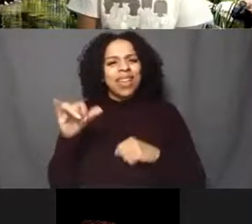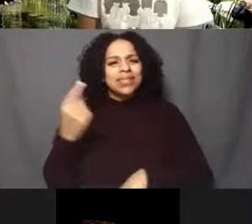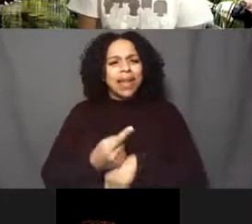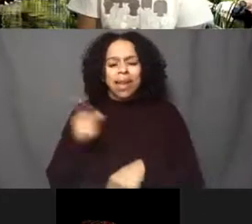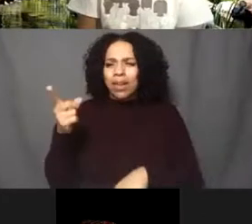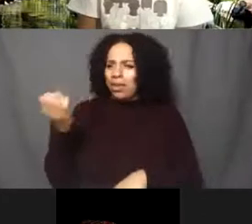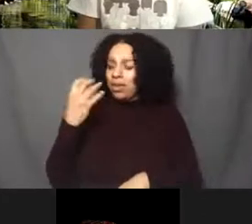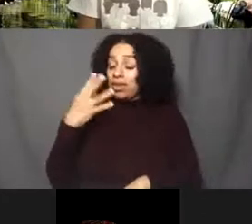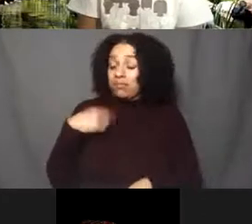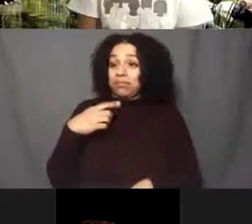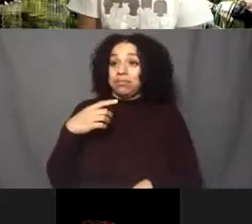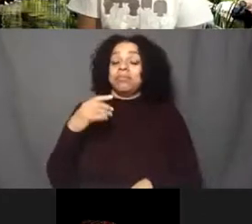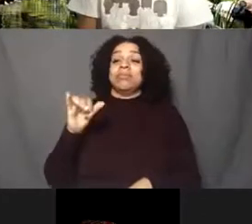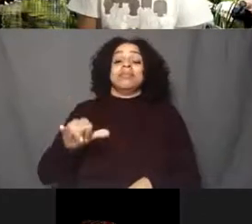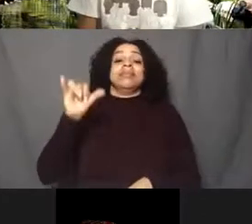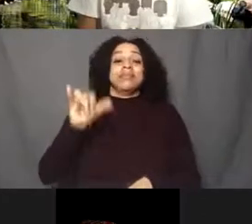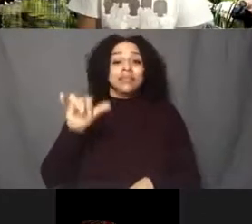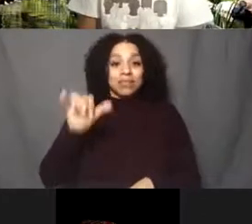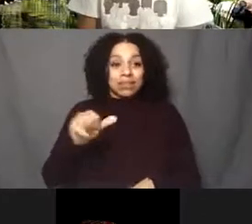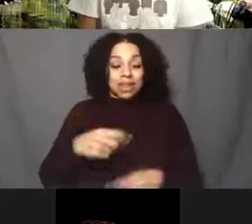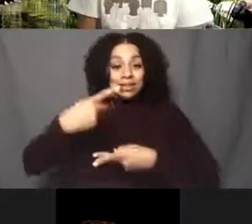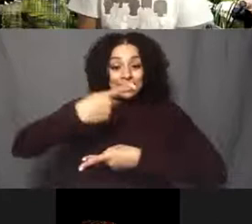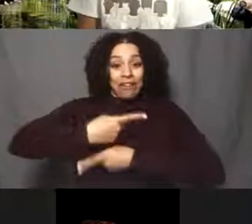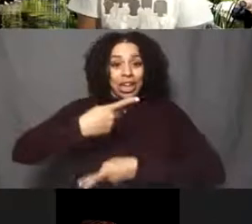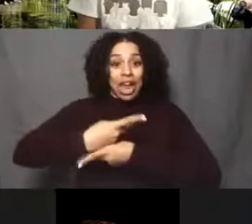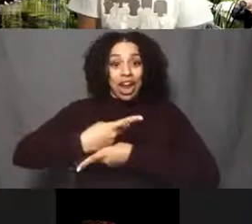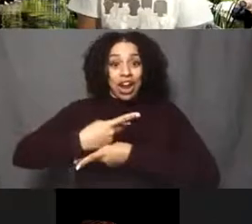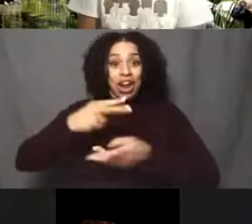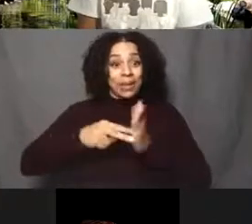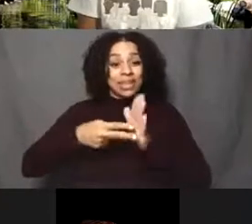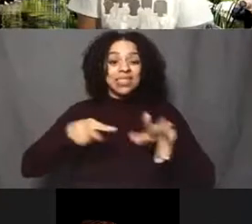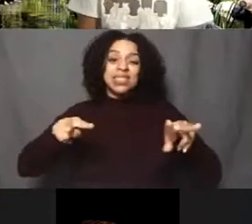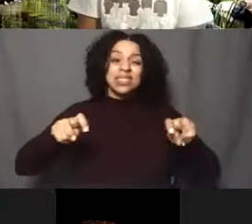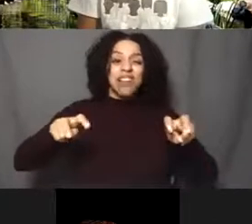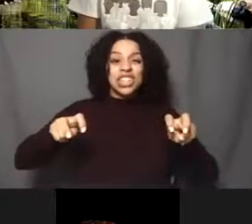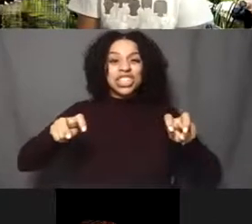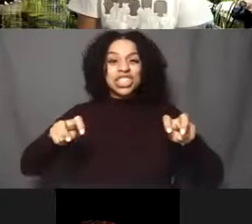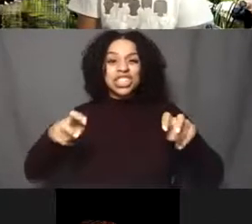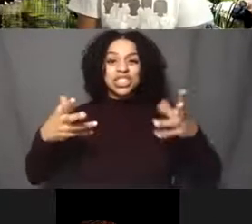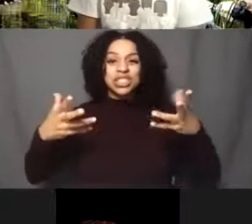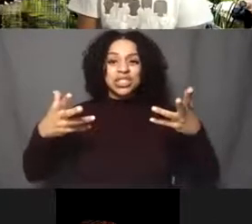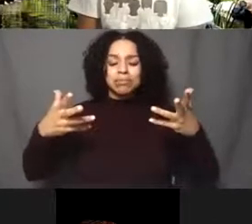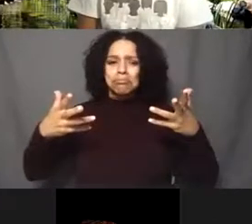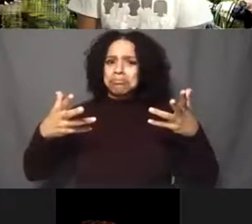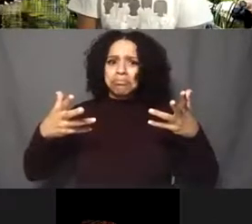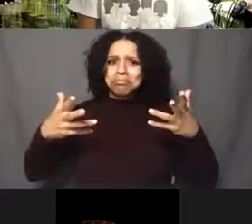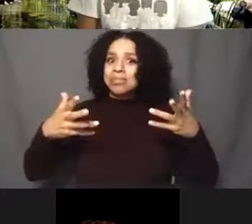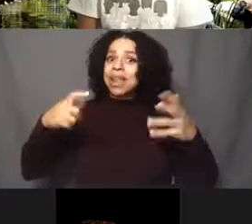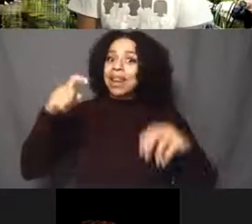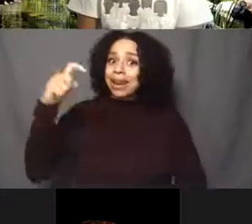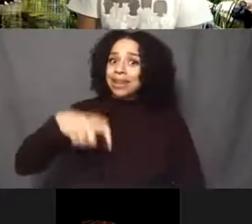not actually being selfish. It's not superficial. It is a necessary part of the labor we do. There's a reason